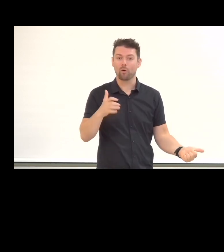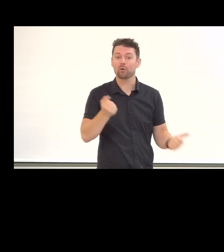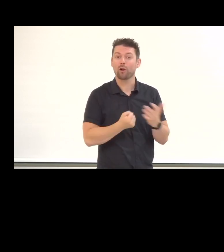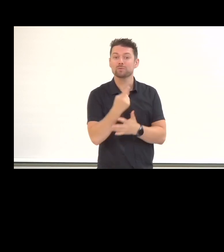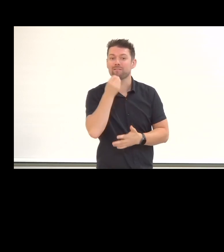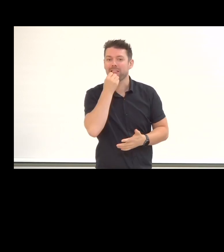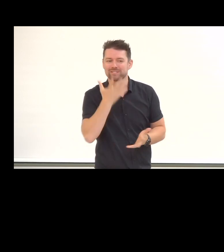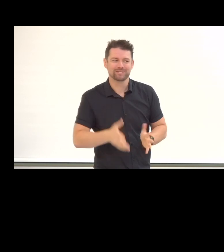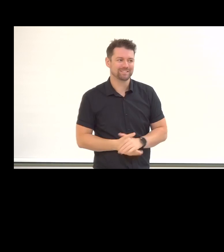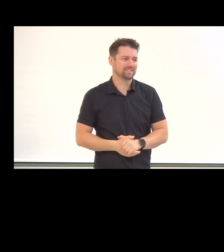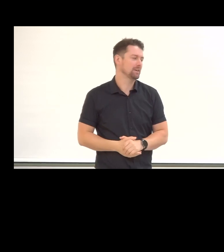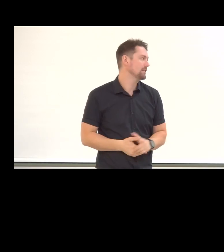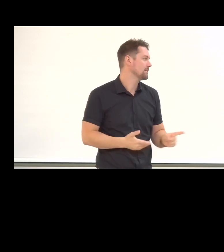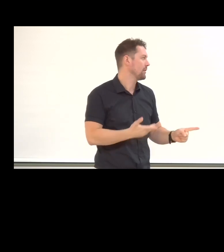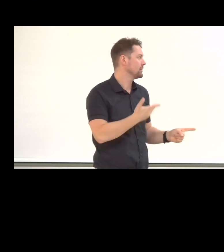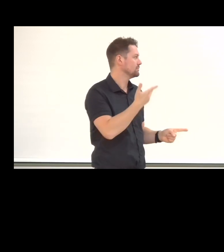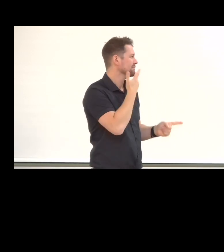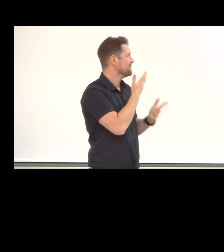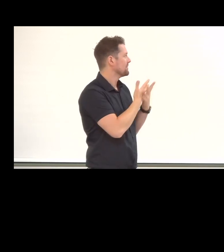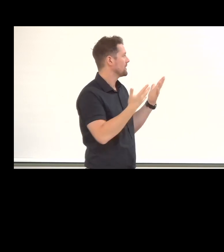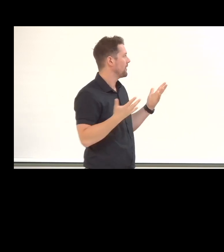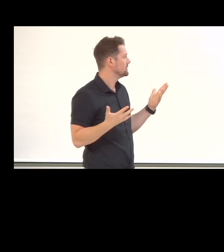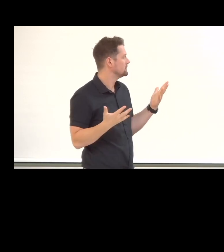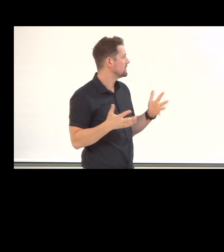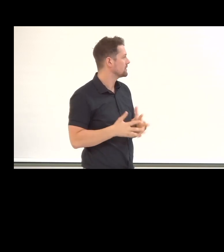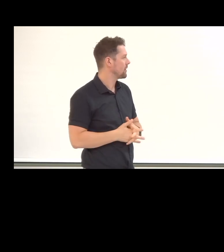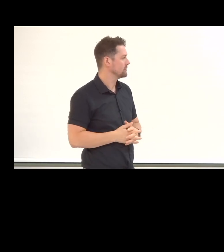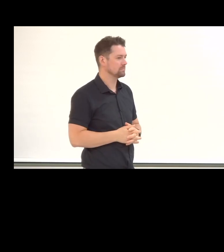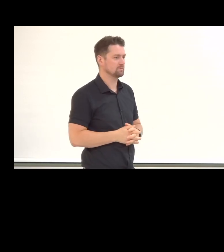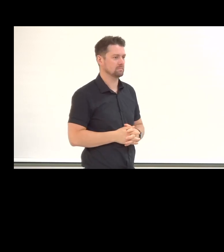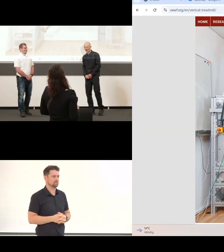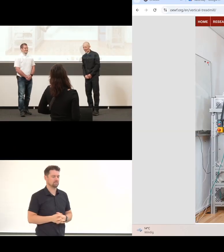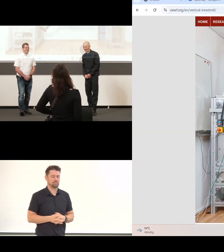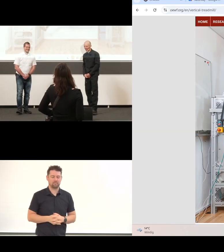as well. Thank you so much again. And we have that thing.